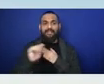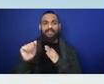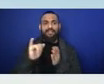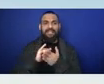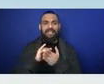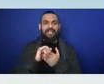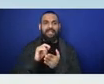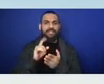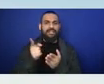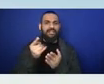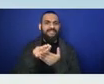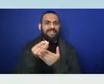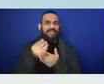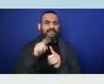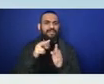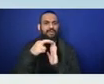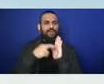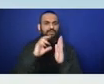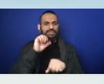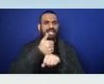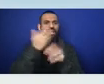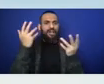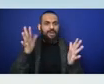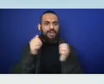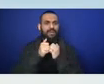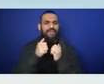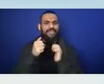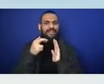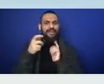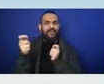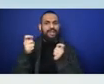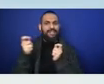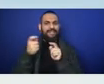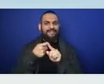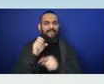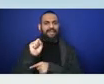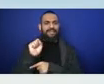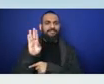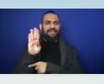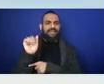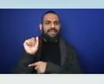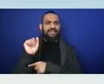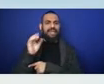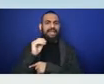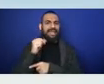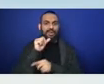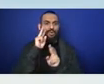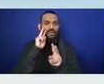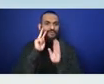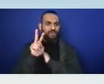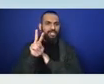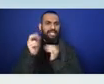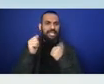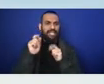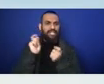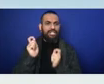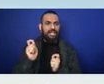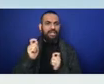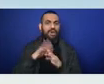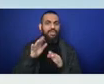round of funding from the American Rescue Plan Act. They're increasing, as Mr. Acosta mentioned, they're increasing the